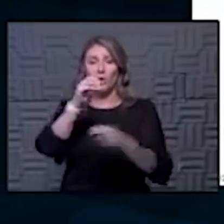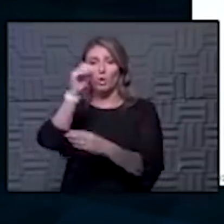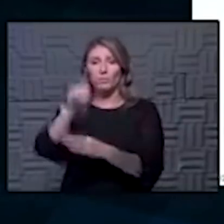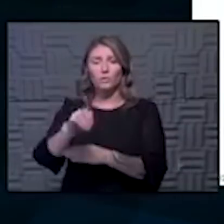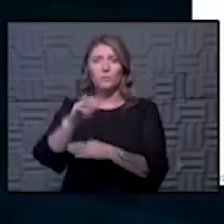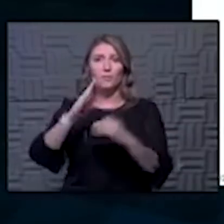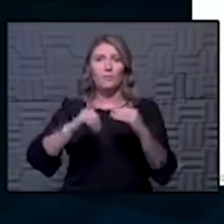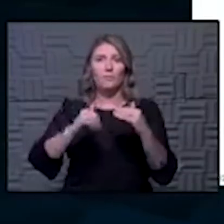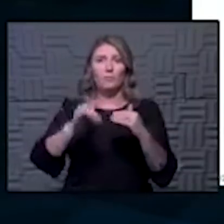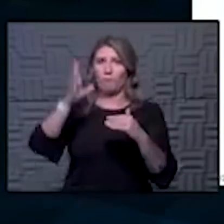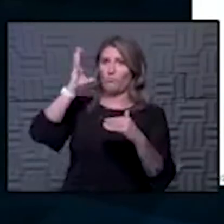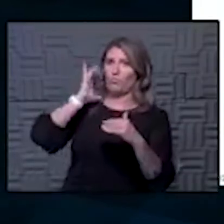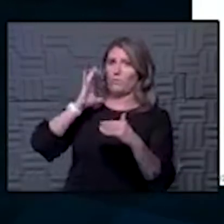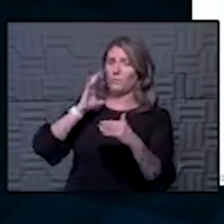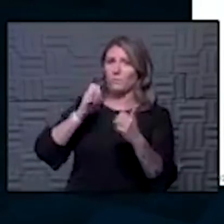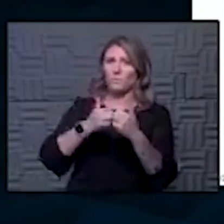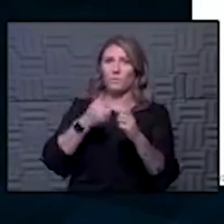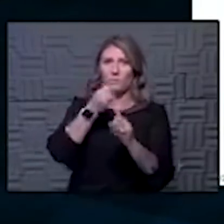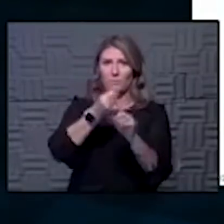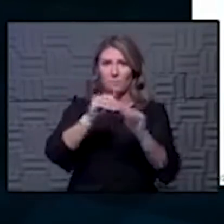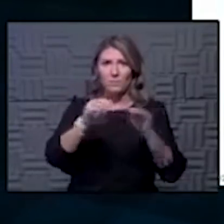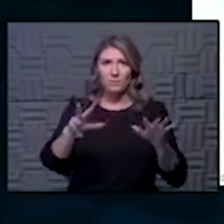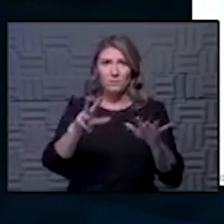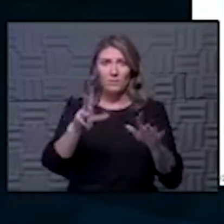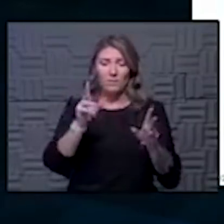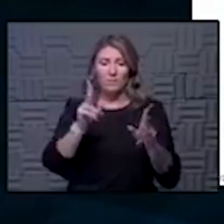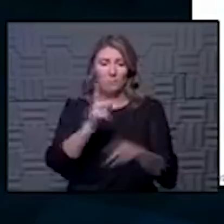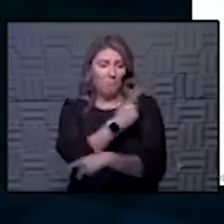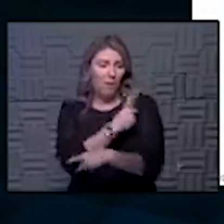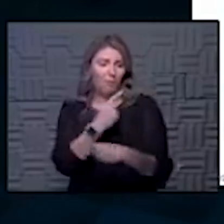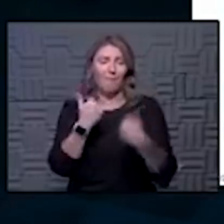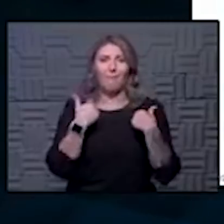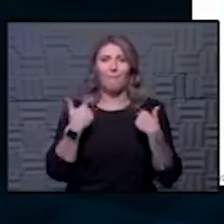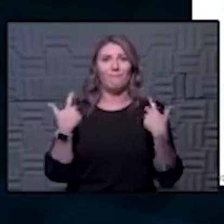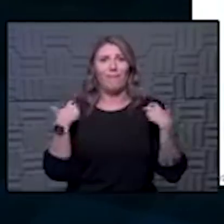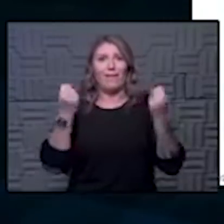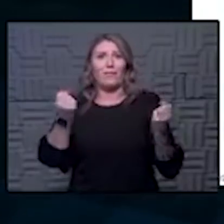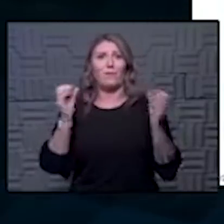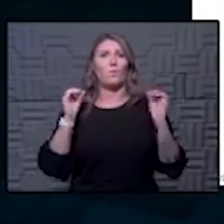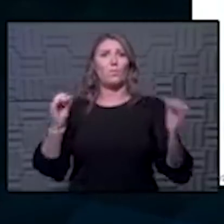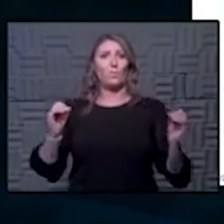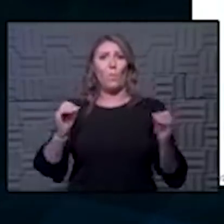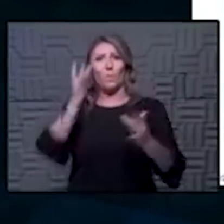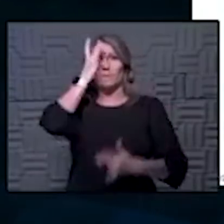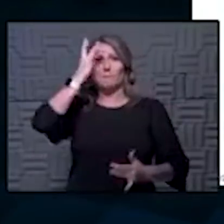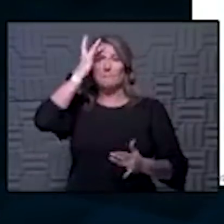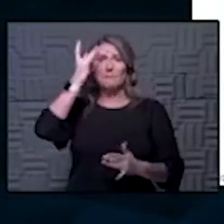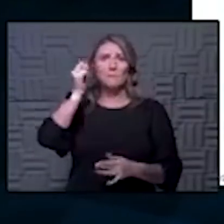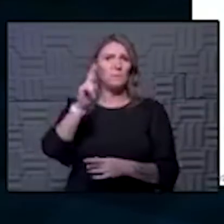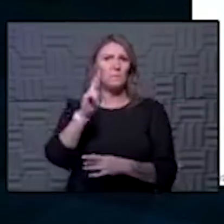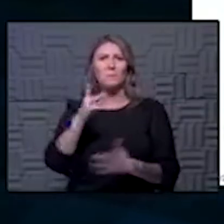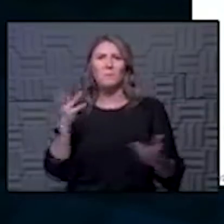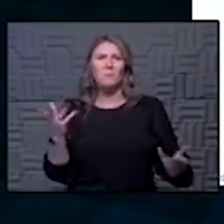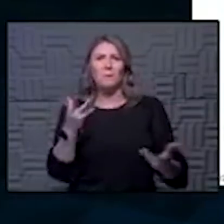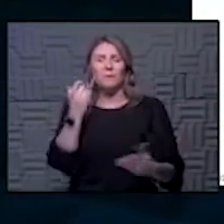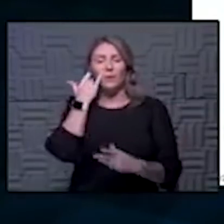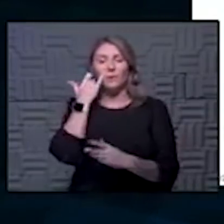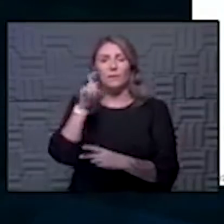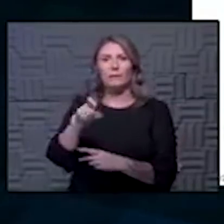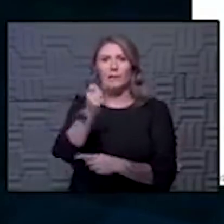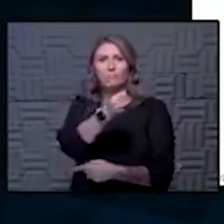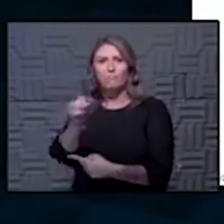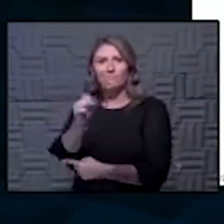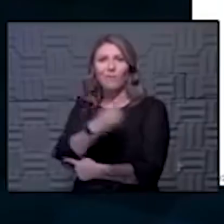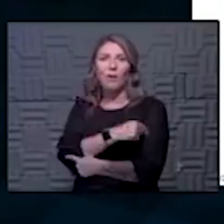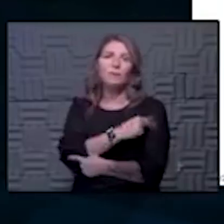the pandemic of patients being healthy, having no chronic disease when they need hospitalization. We've